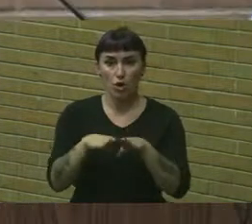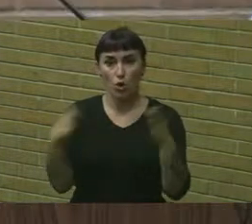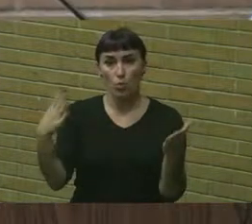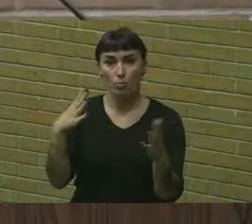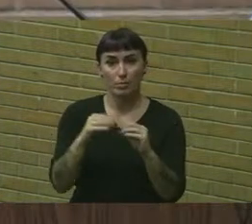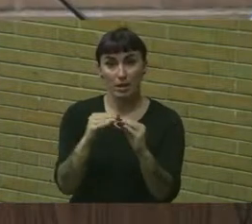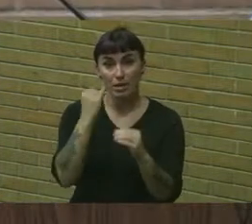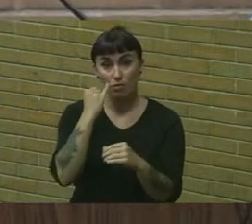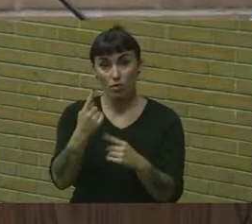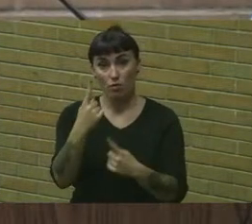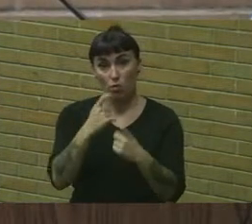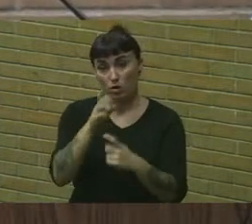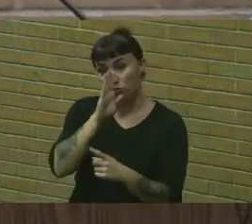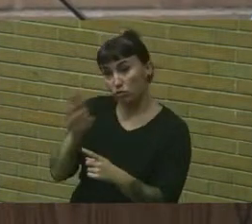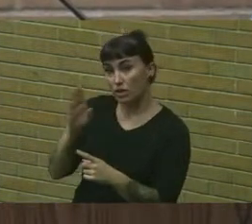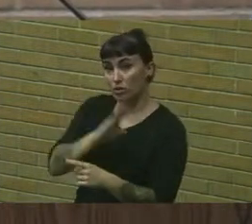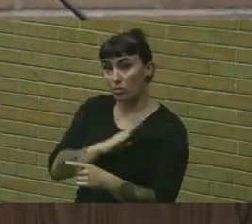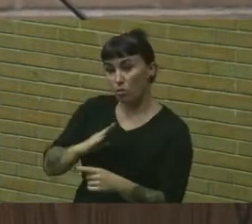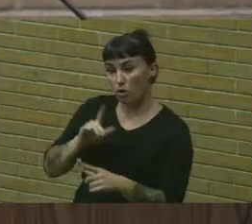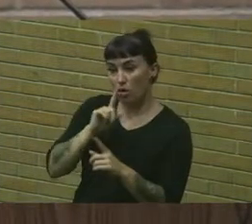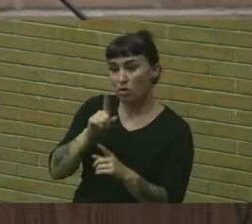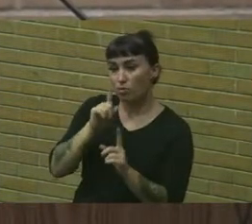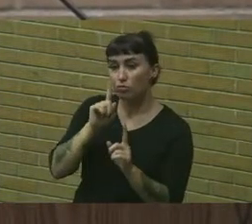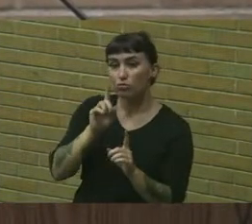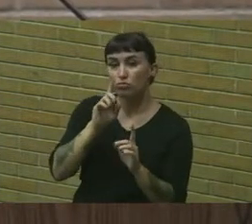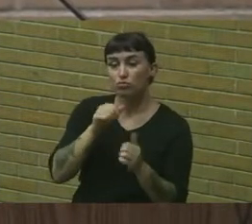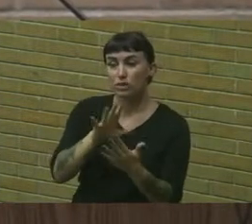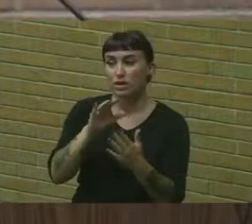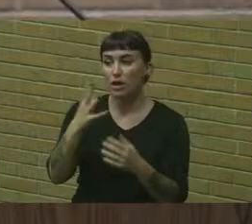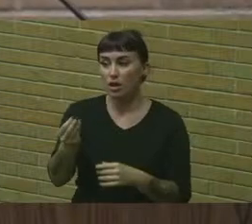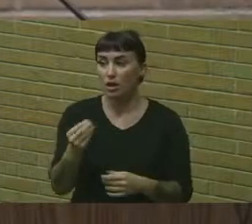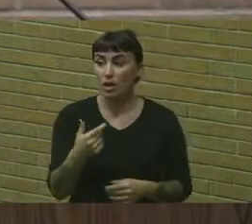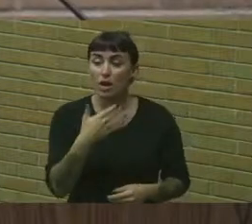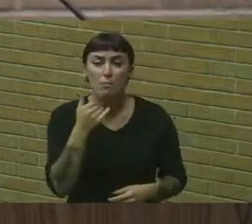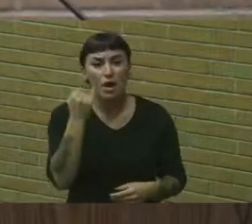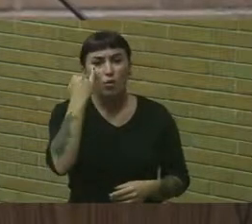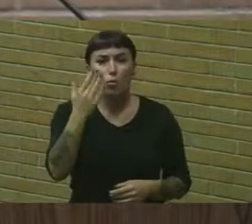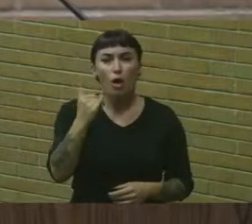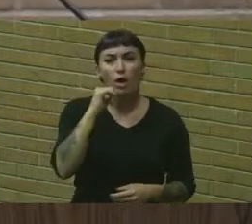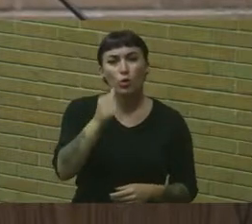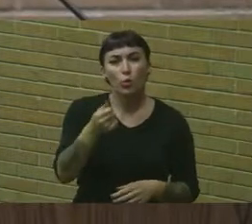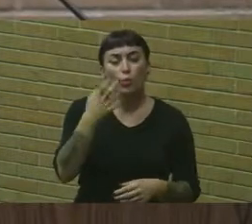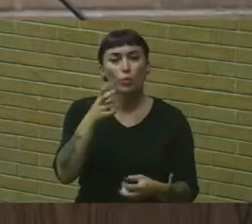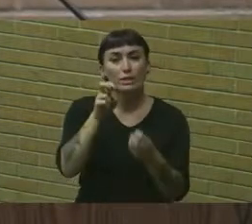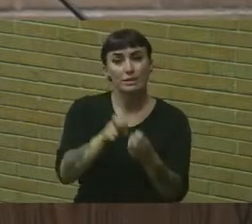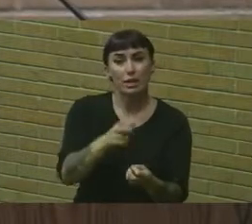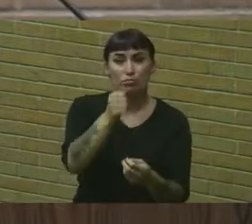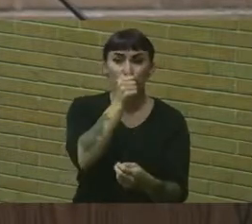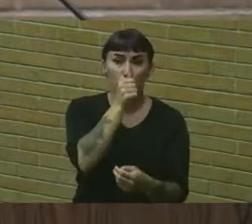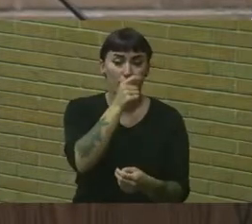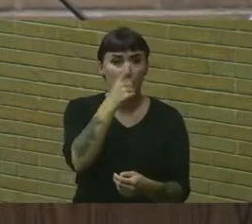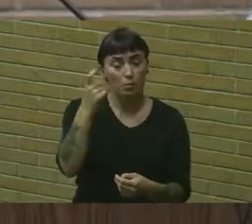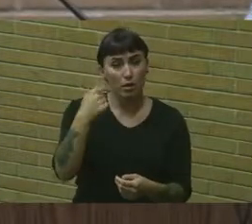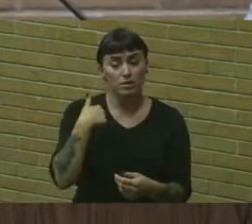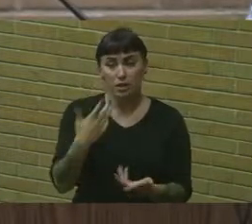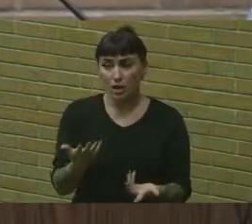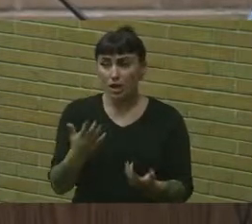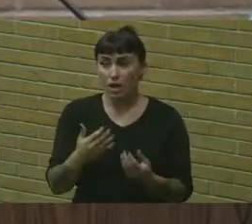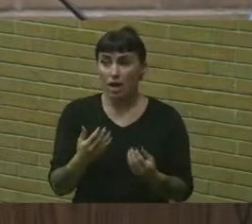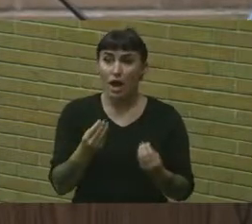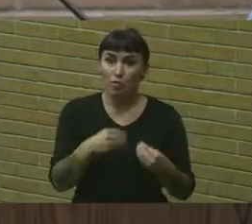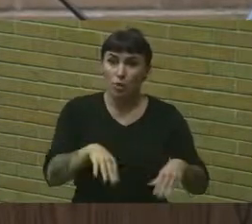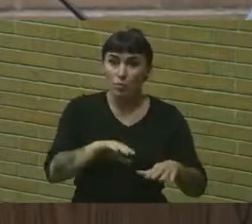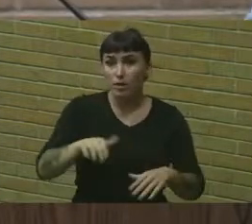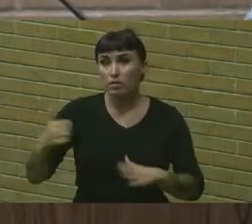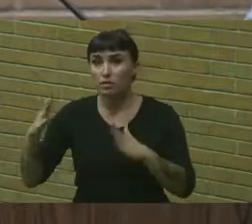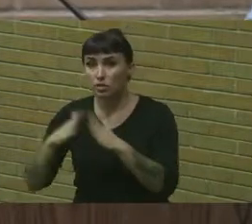question you'd like to direct to the board, I will address that outside of this forum. I've got a better idea. Why don't we sit down in private, because I have property in another